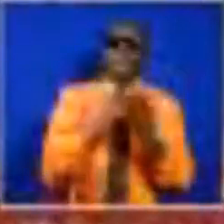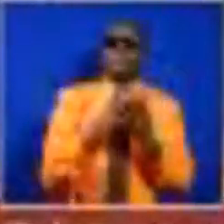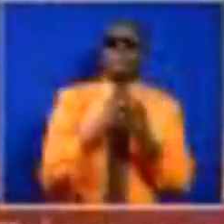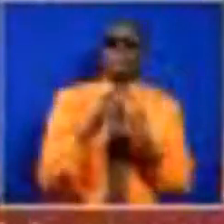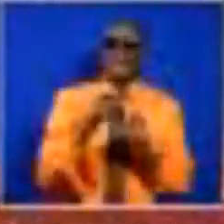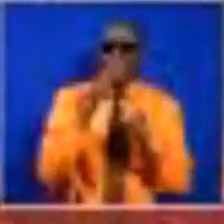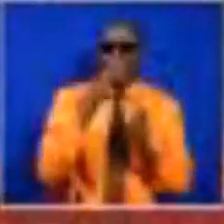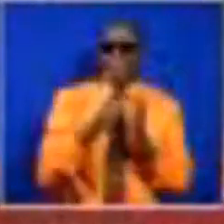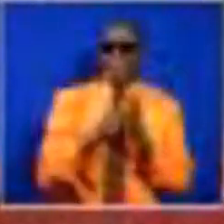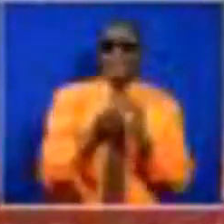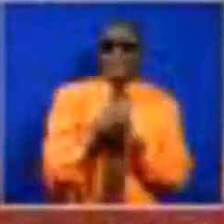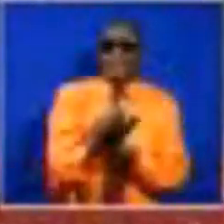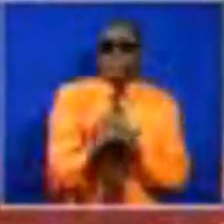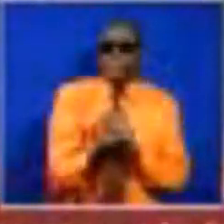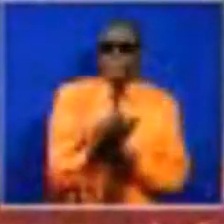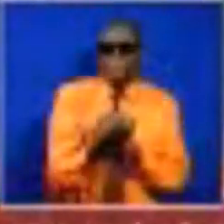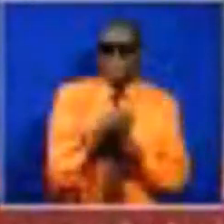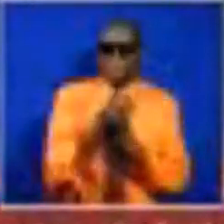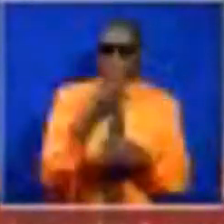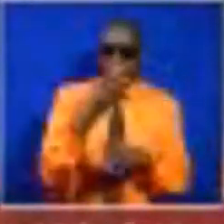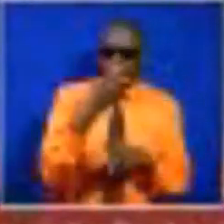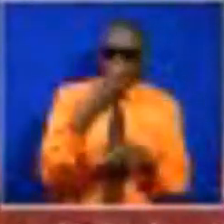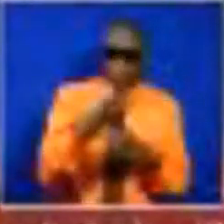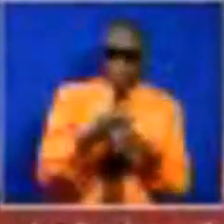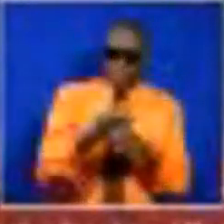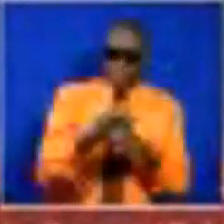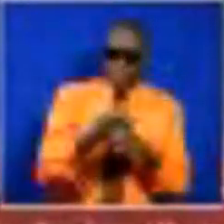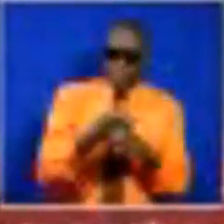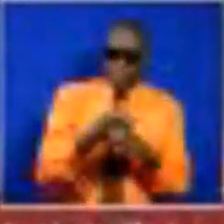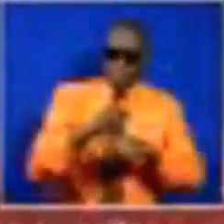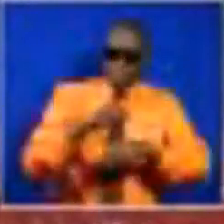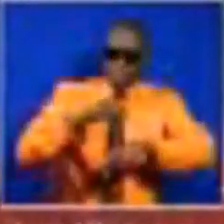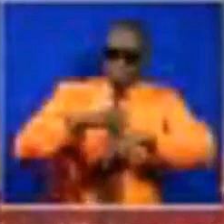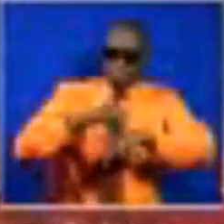explaining the difficulties